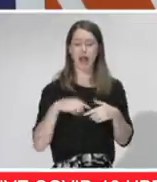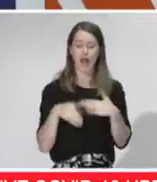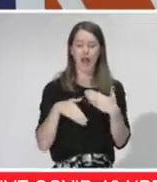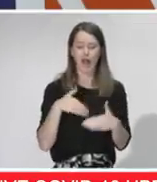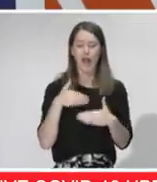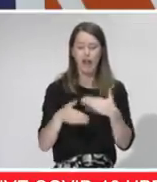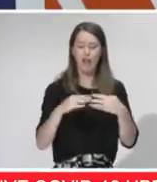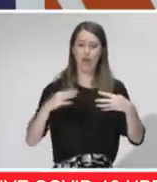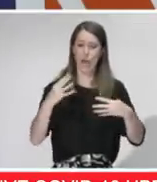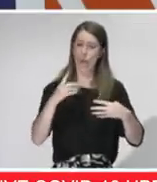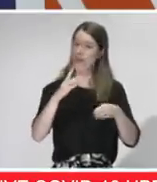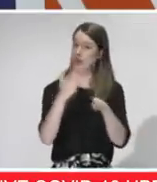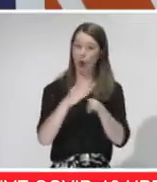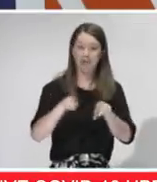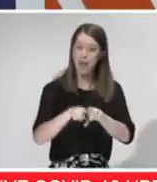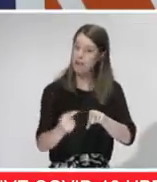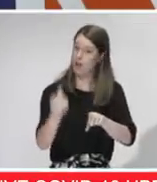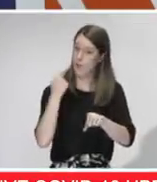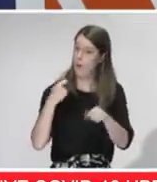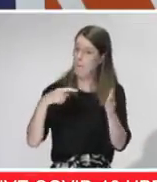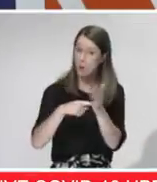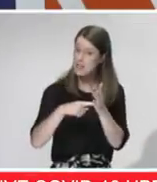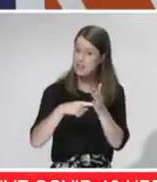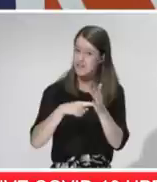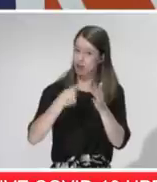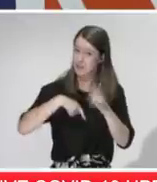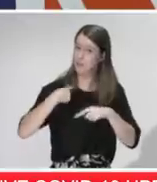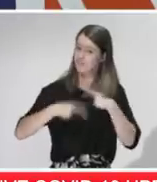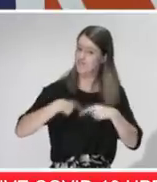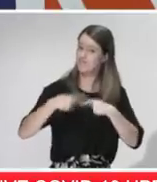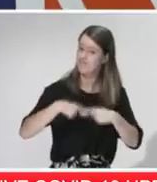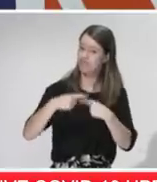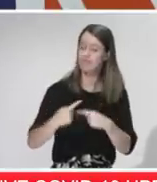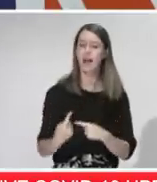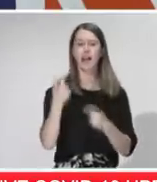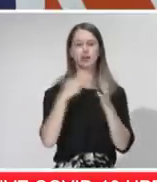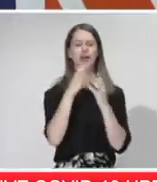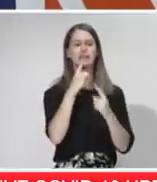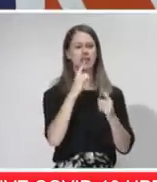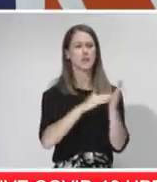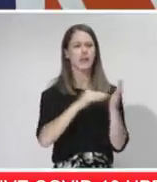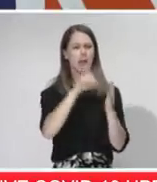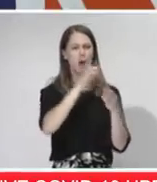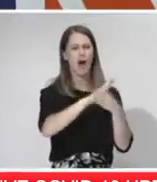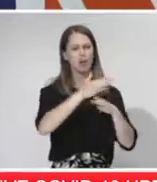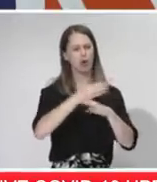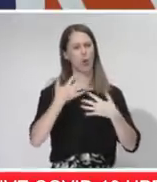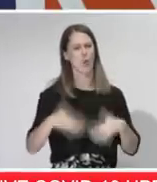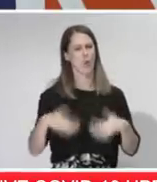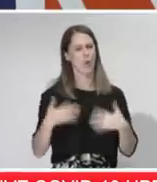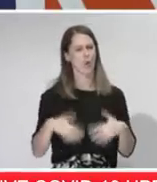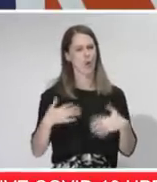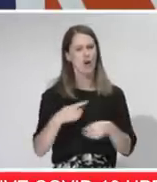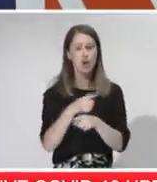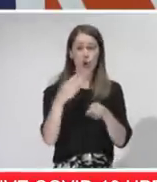But our job this week remains the same and as important as ever. As I said last week, New Zealanders' efforts have been huge. Because of